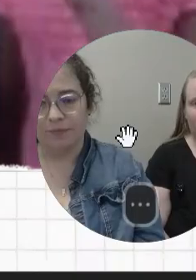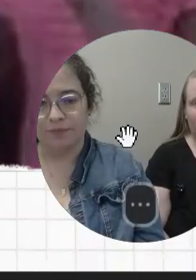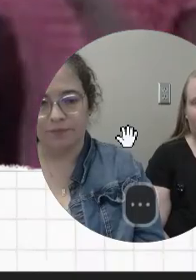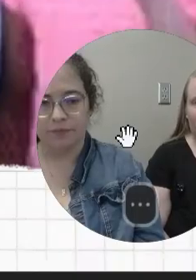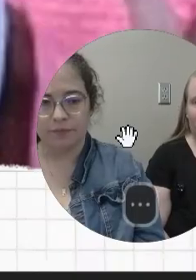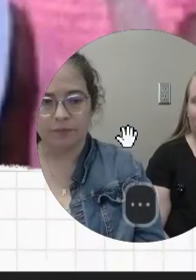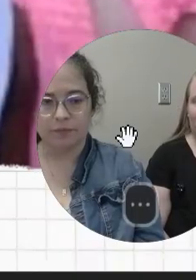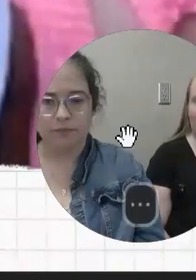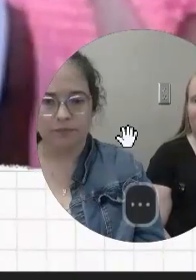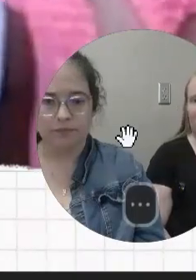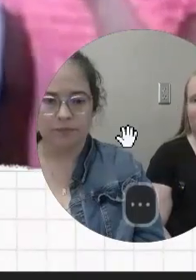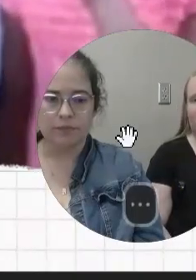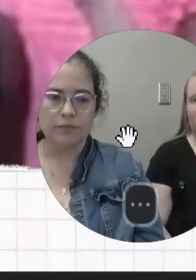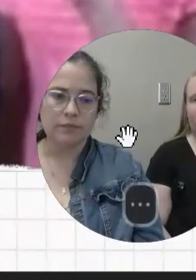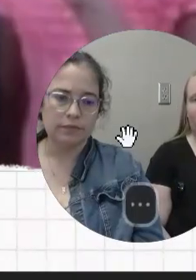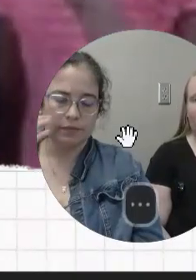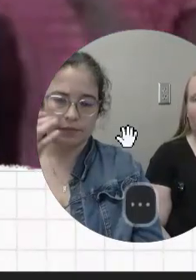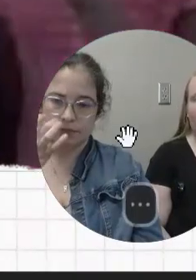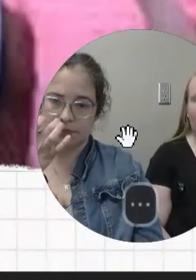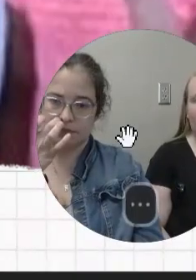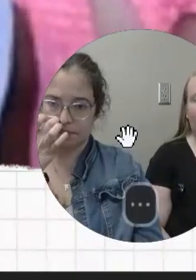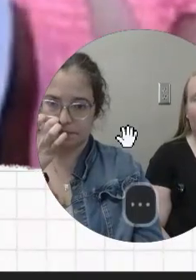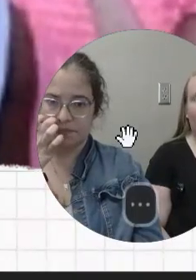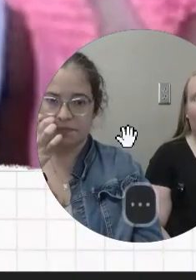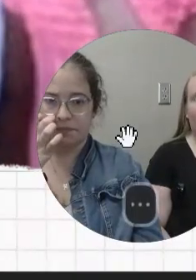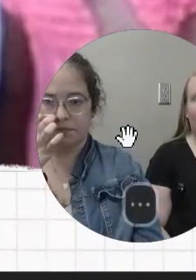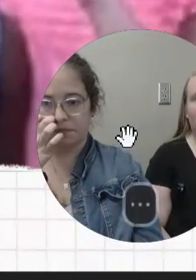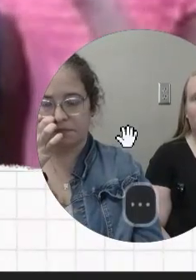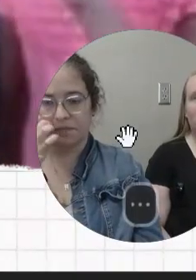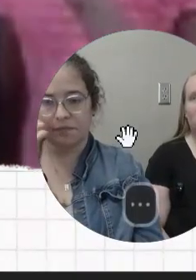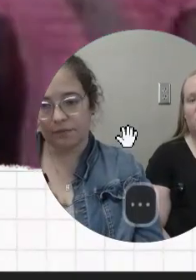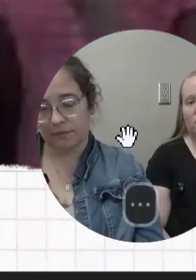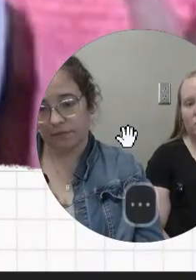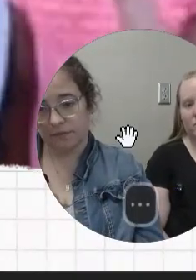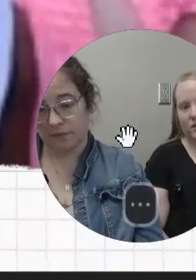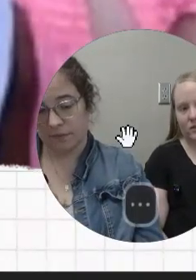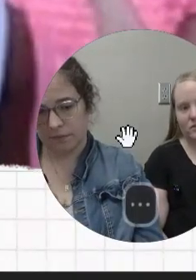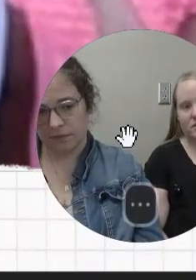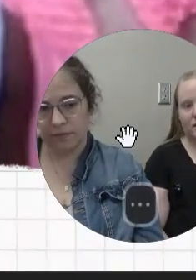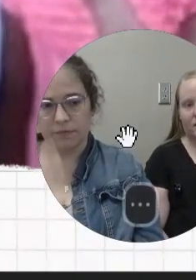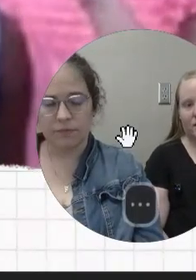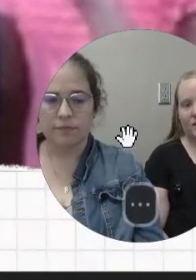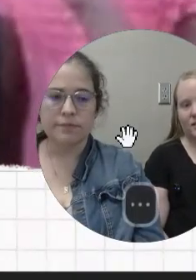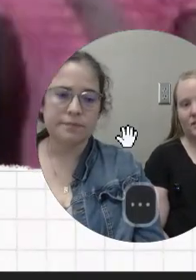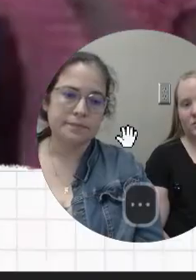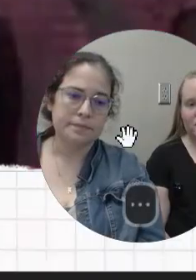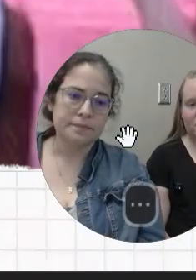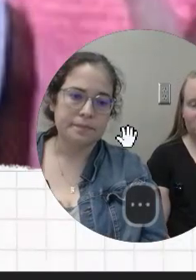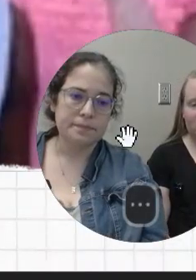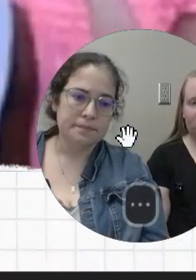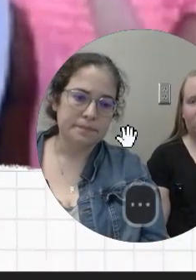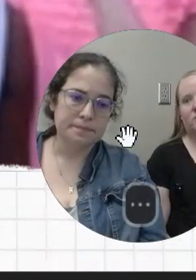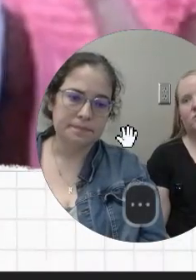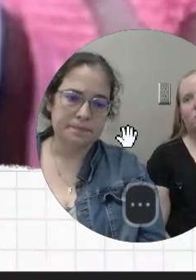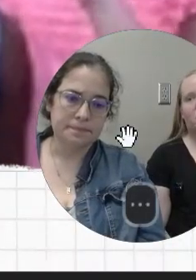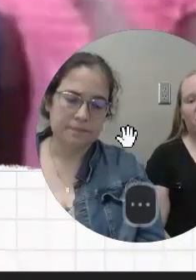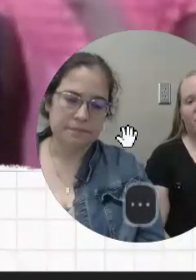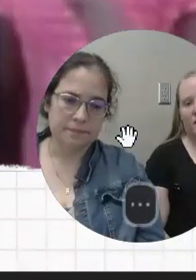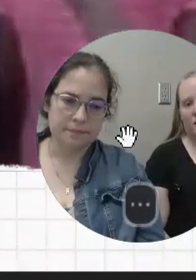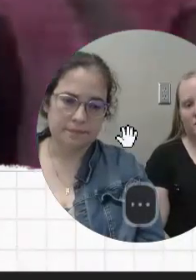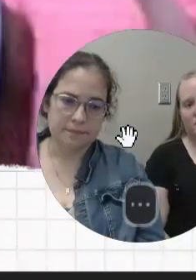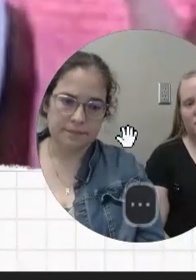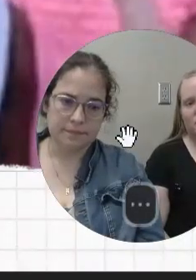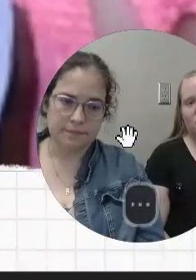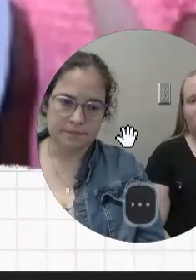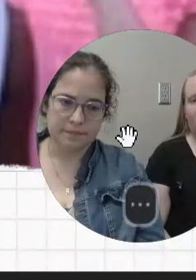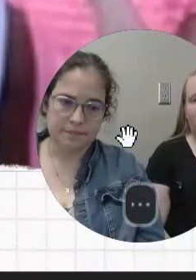Reduce background noise. This is a big one we've been working on this year. And this not only includes like the